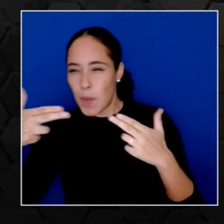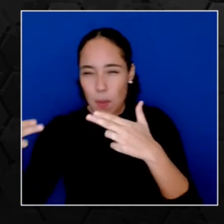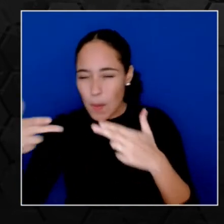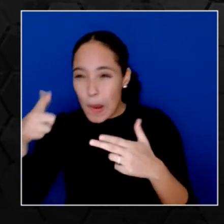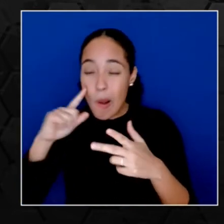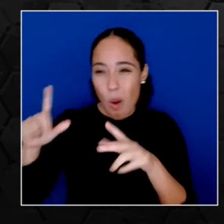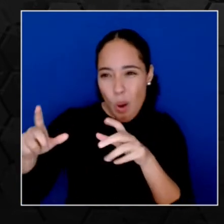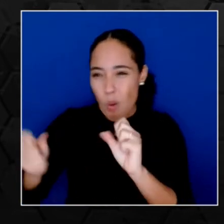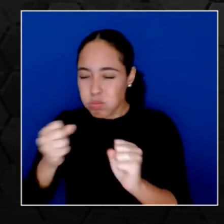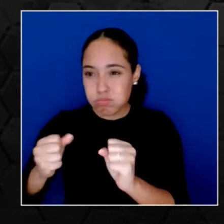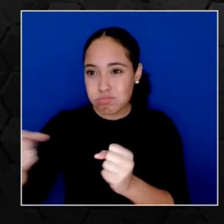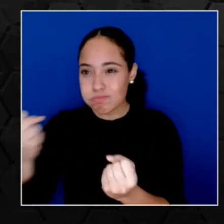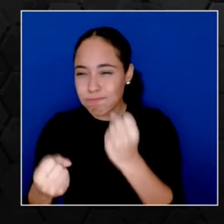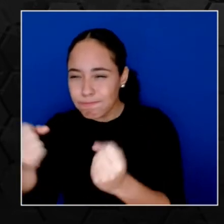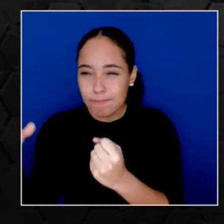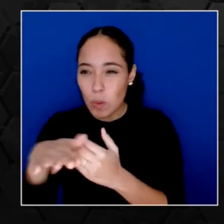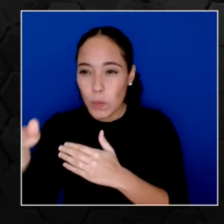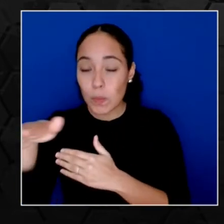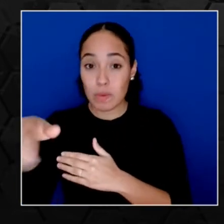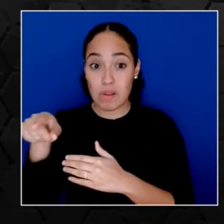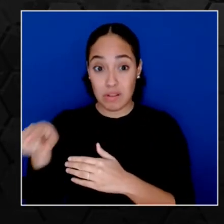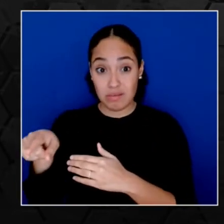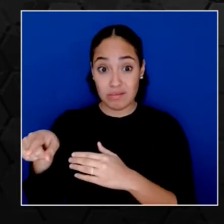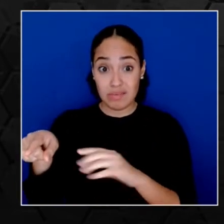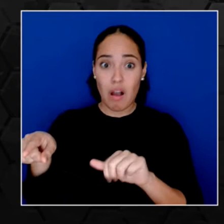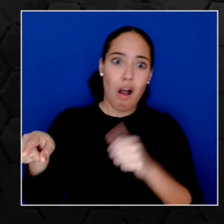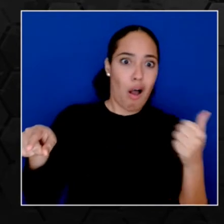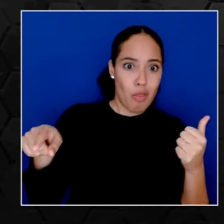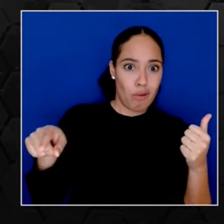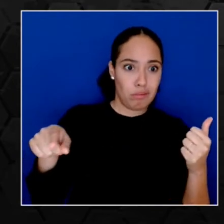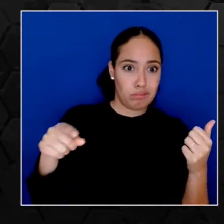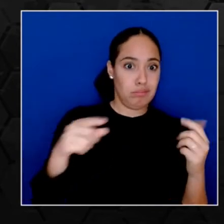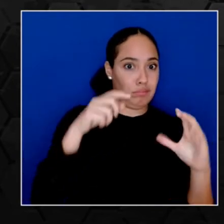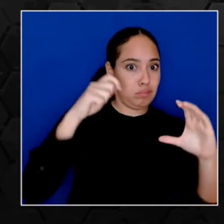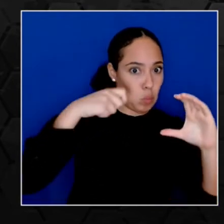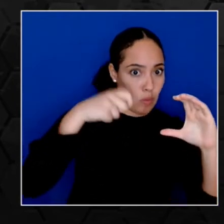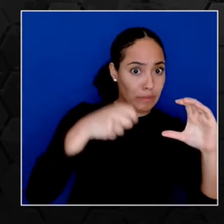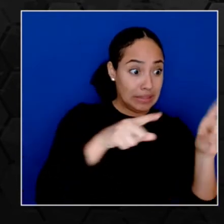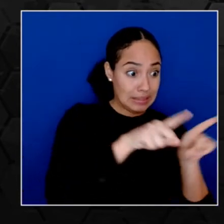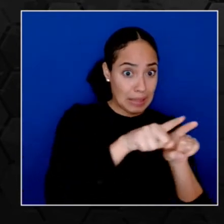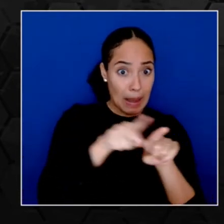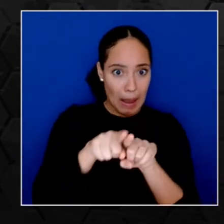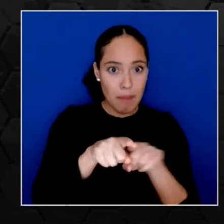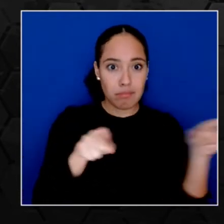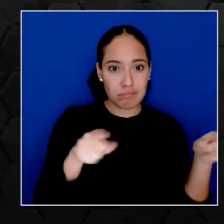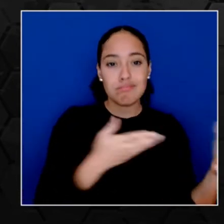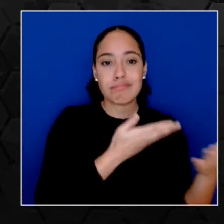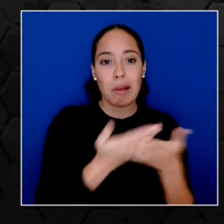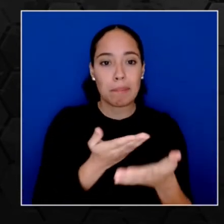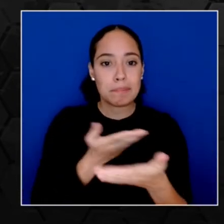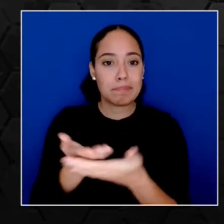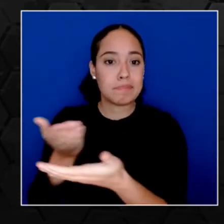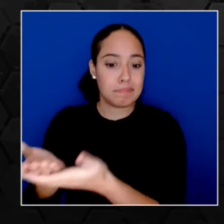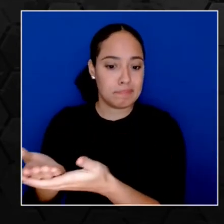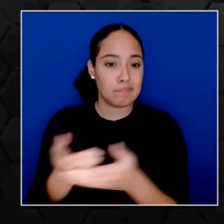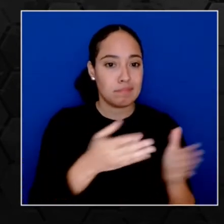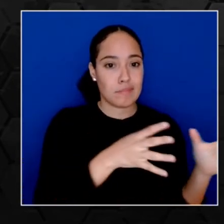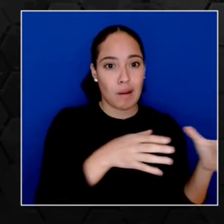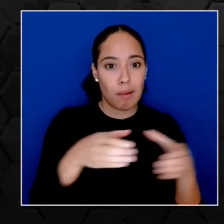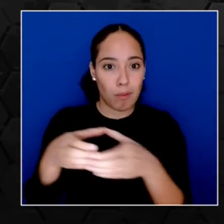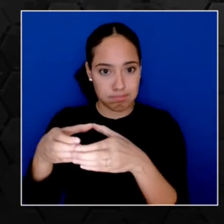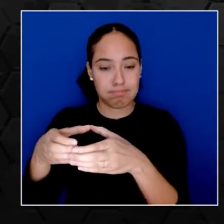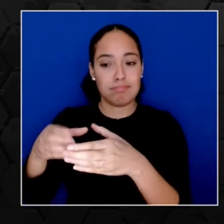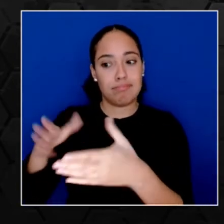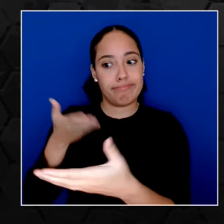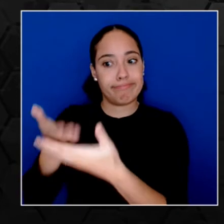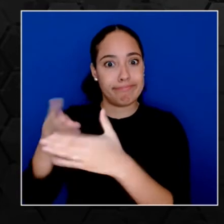like based on that, it will give out the genres that are based on that genre itself. So like here we don't need